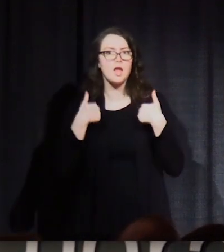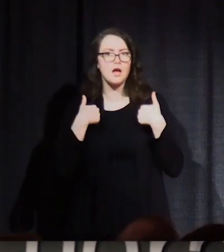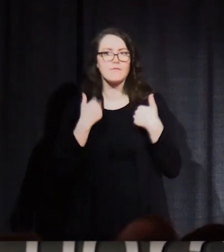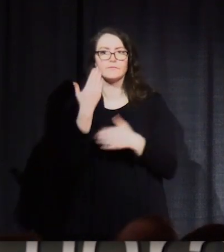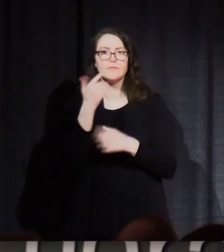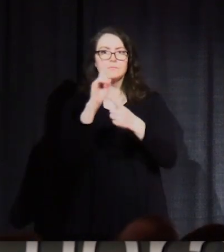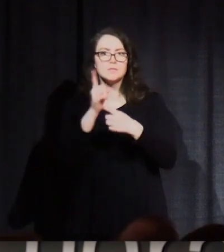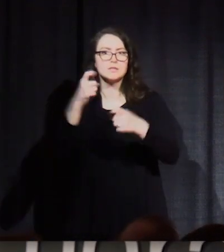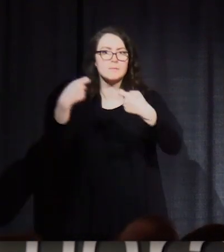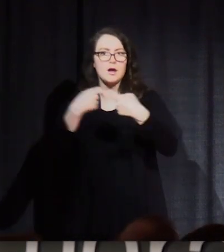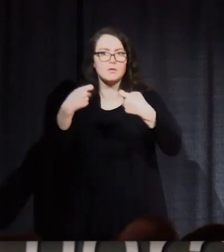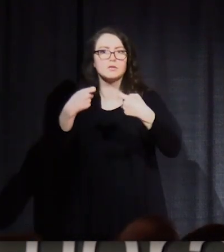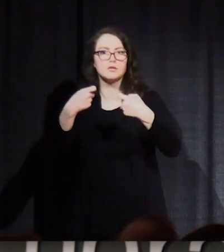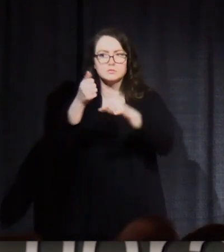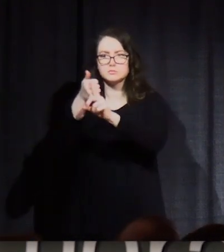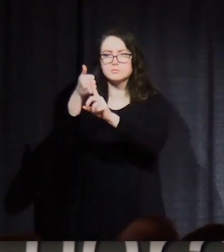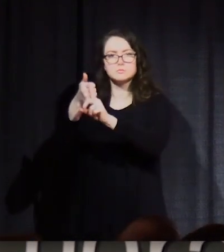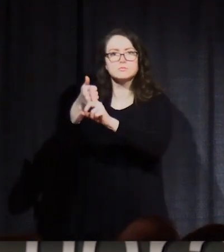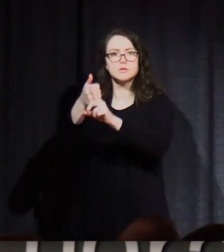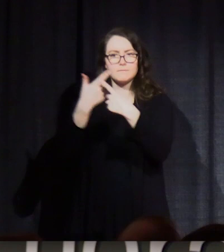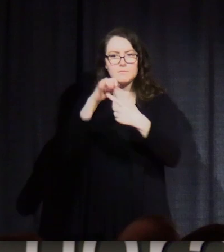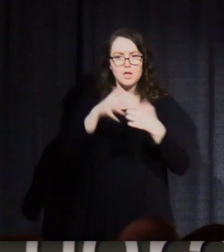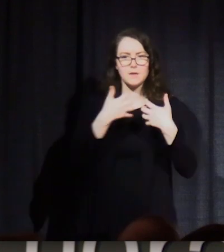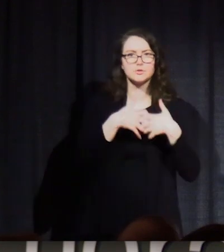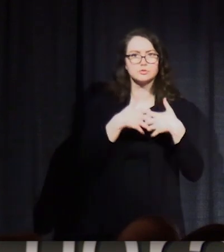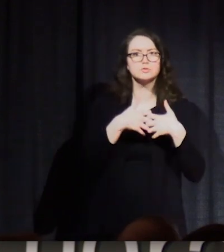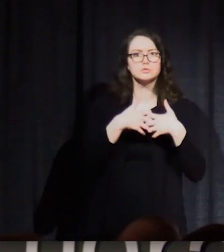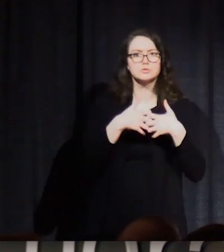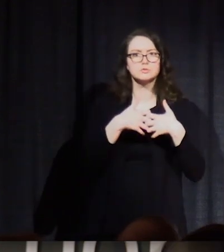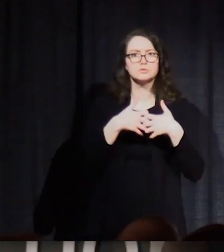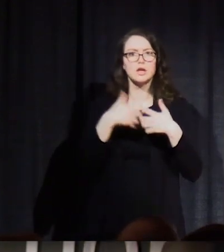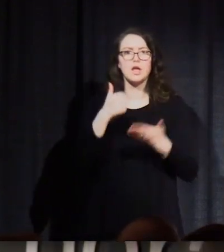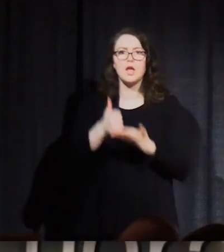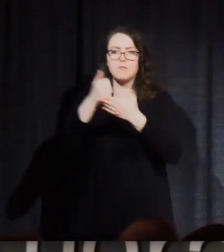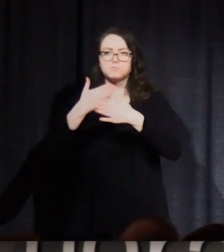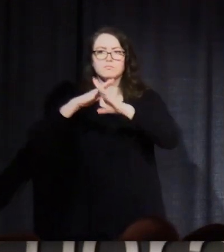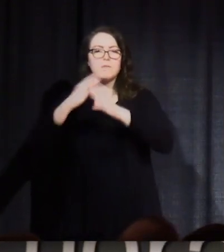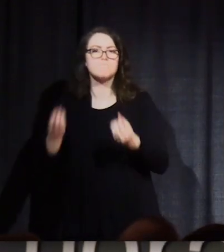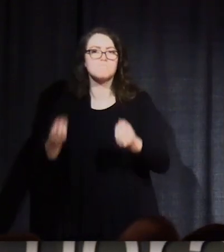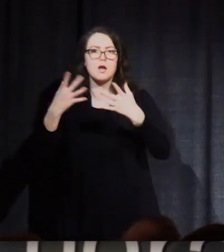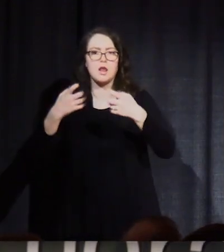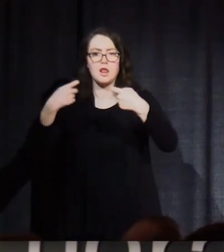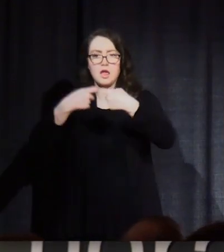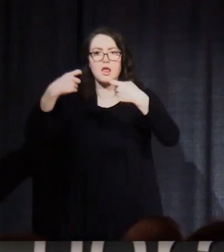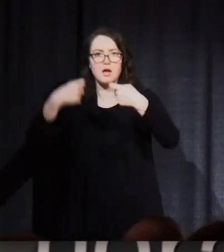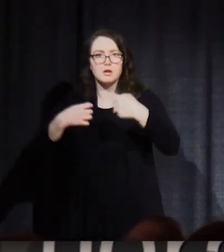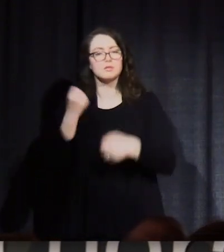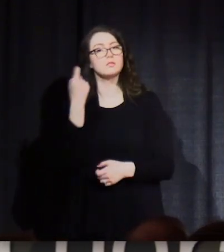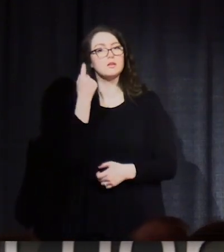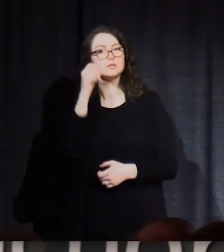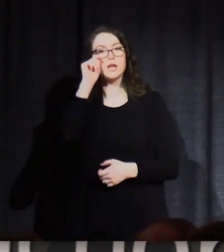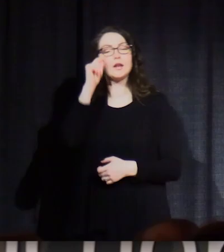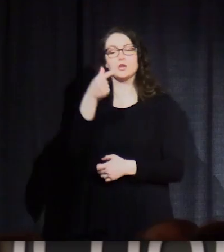on its own, and has helped avoid over 4 million customer outages since being certified by Guinness as the